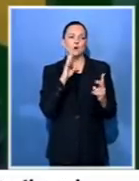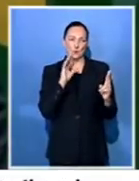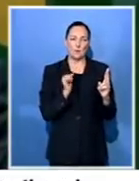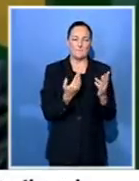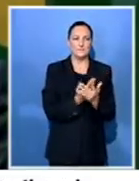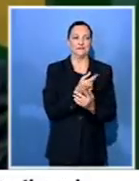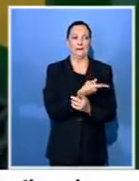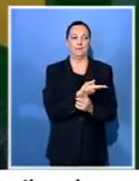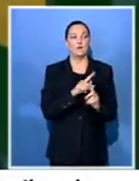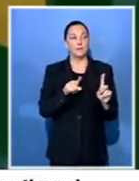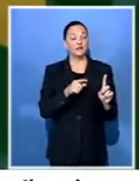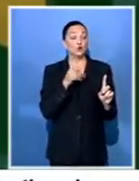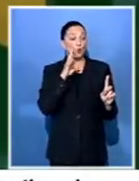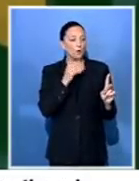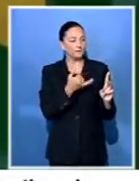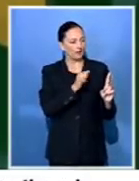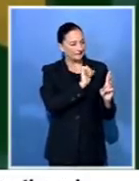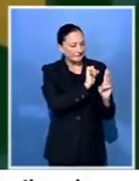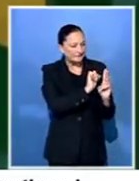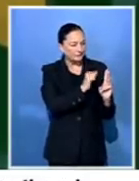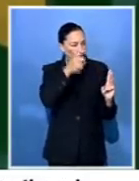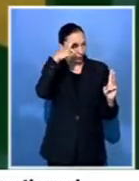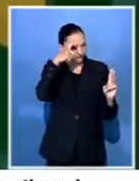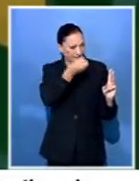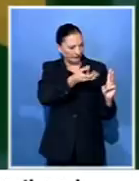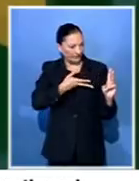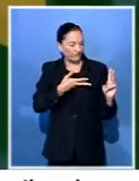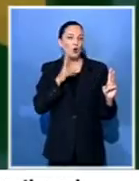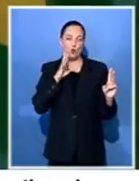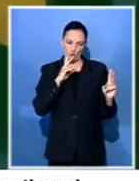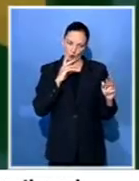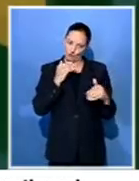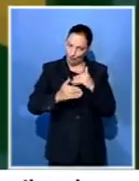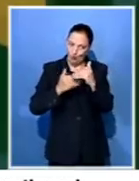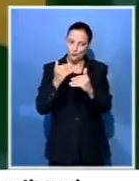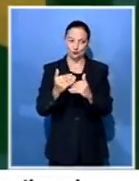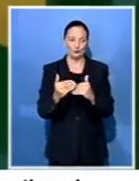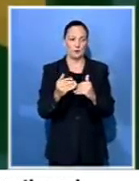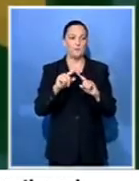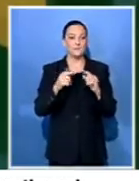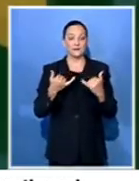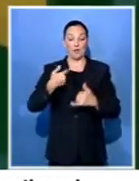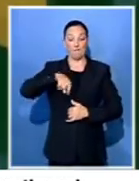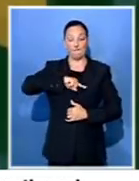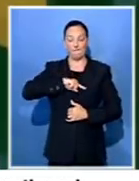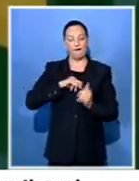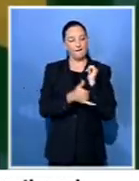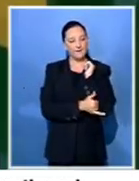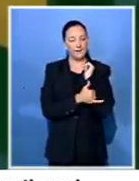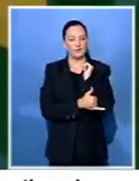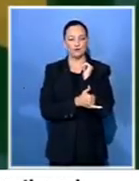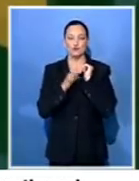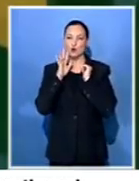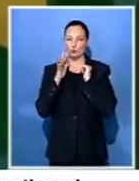draw guidance from the collective wisdom of our stalwarts to renew our country and